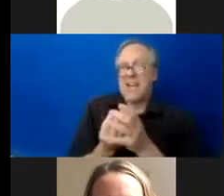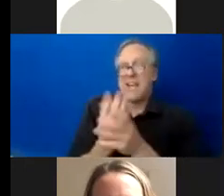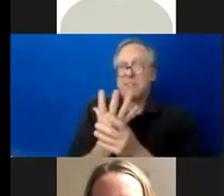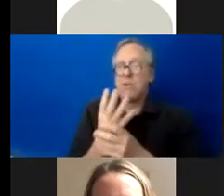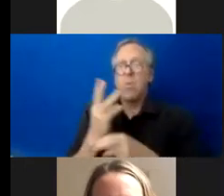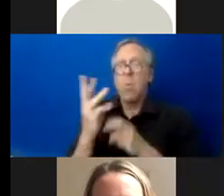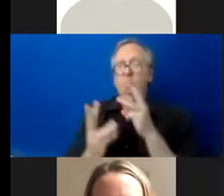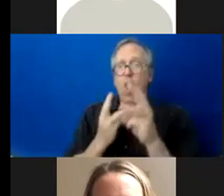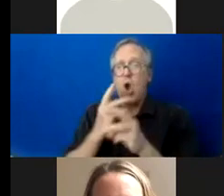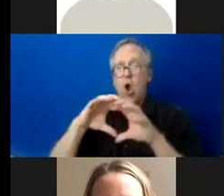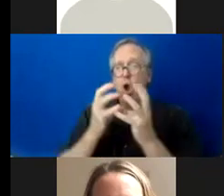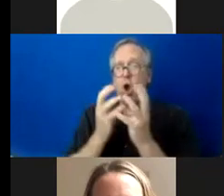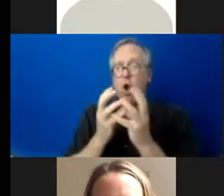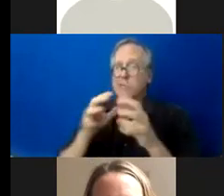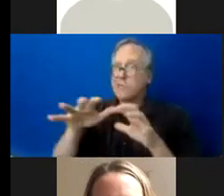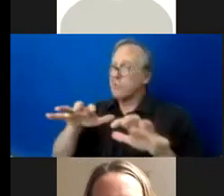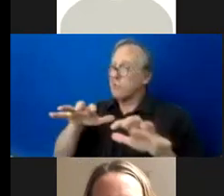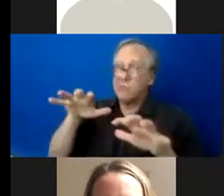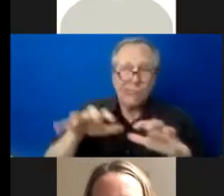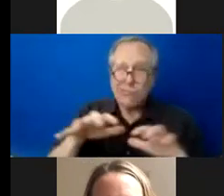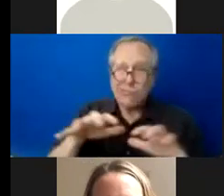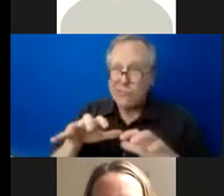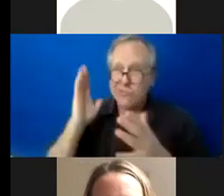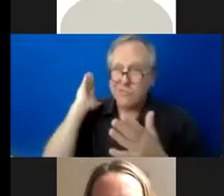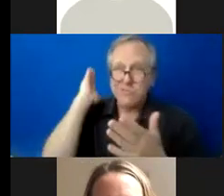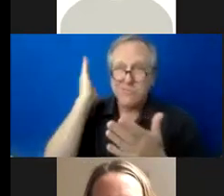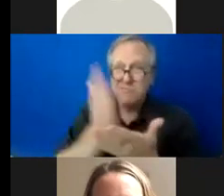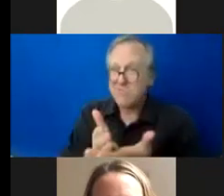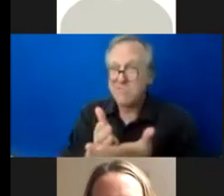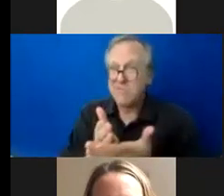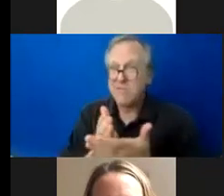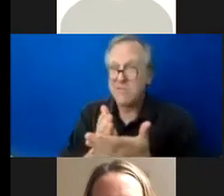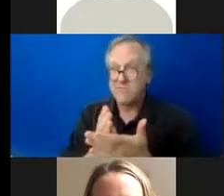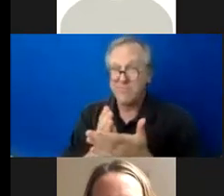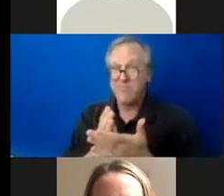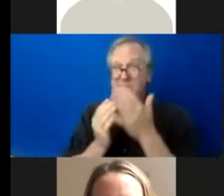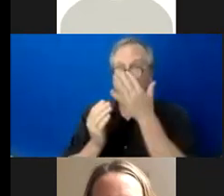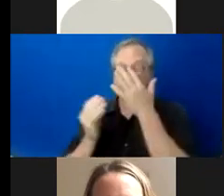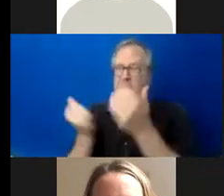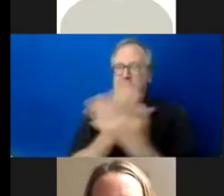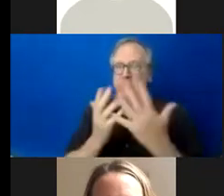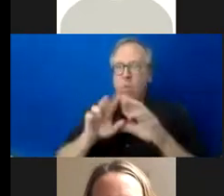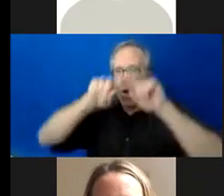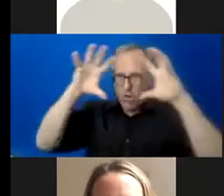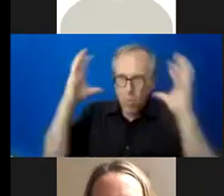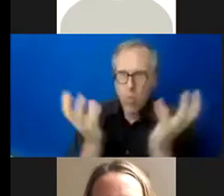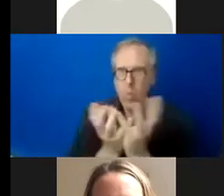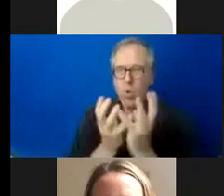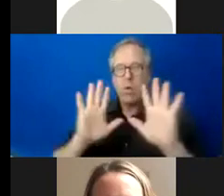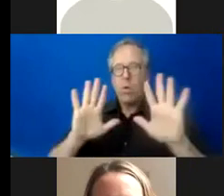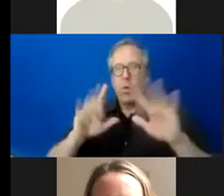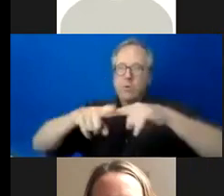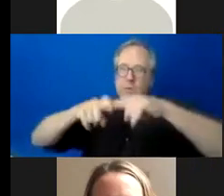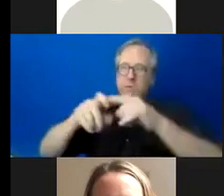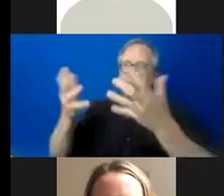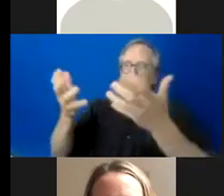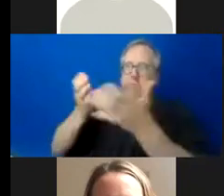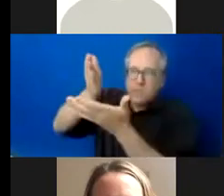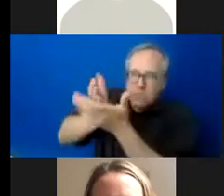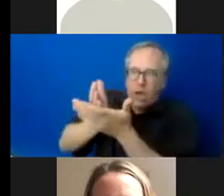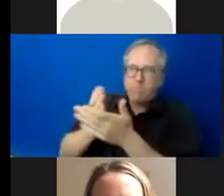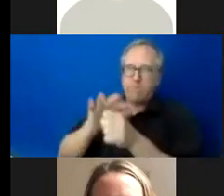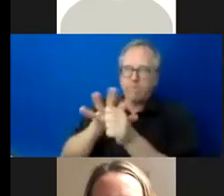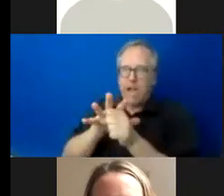completely stopped. And the biggest priority that everyone had in the world was stopping this virus. And